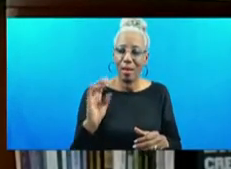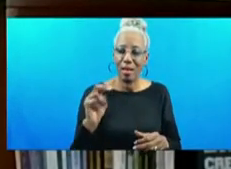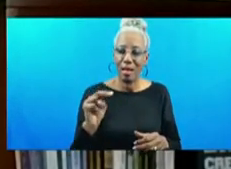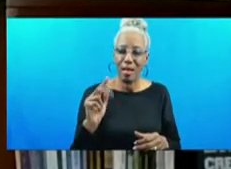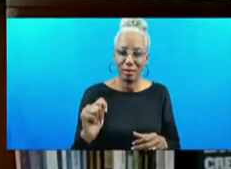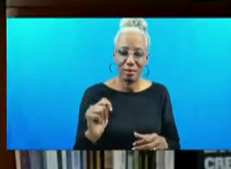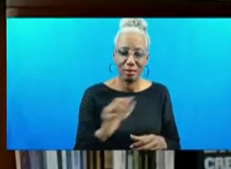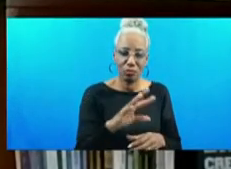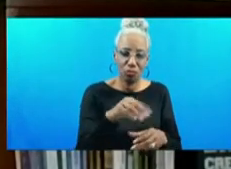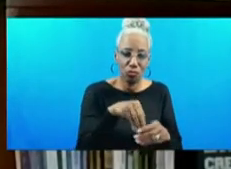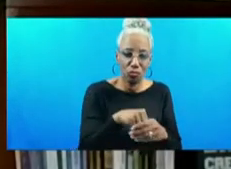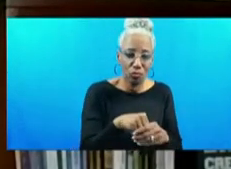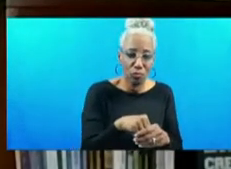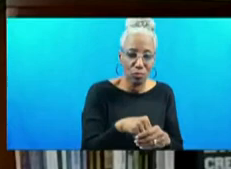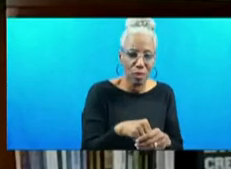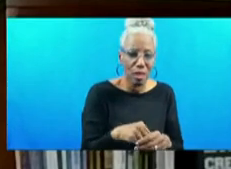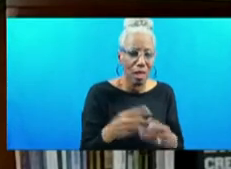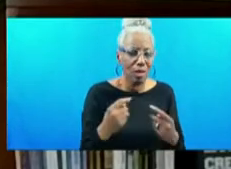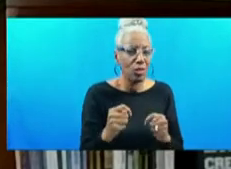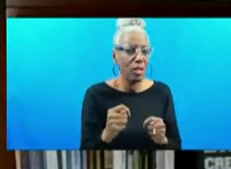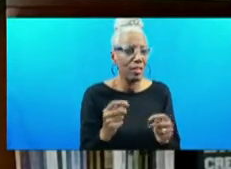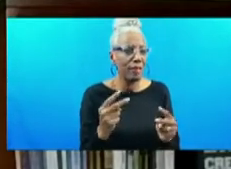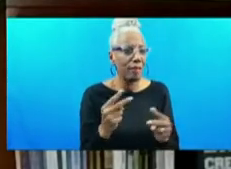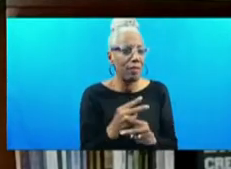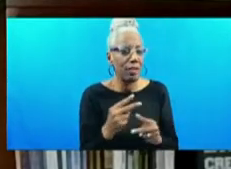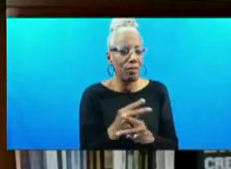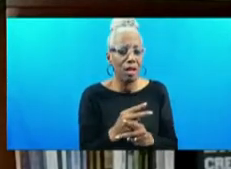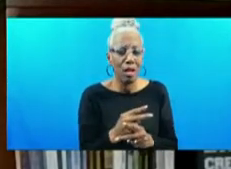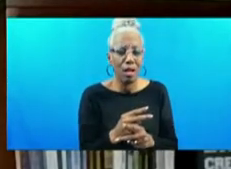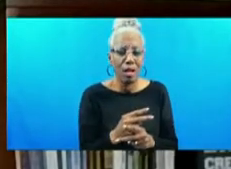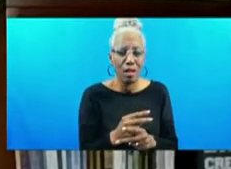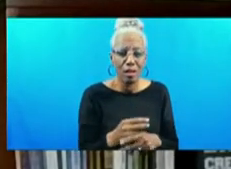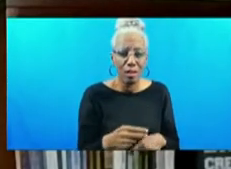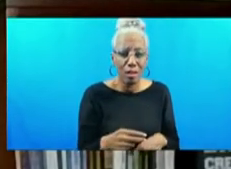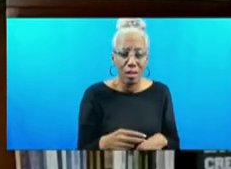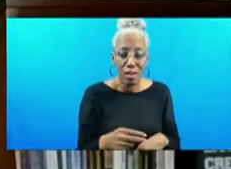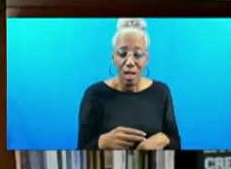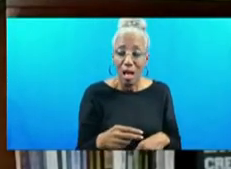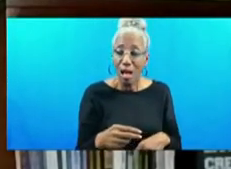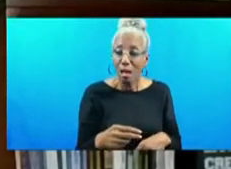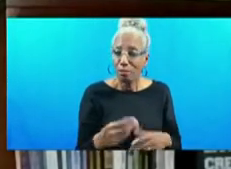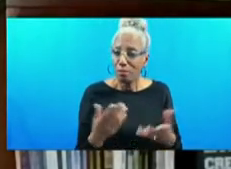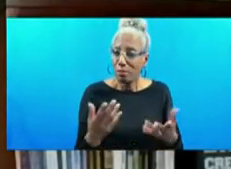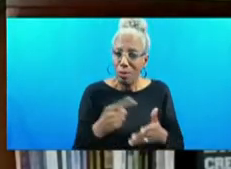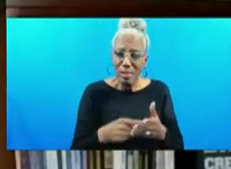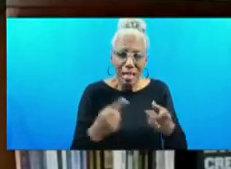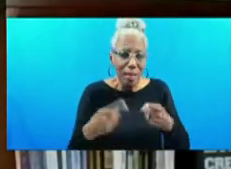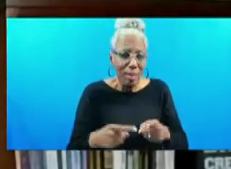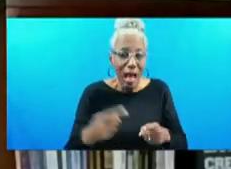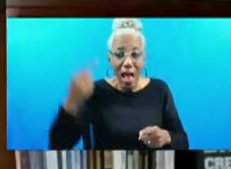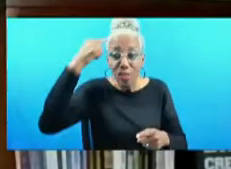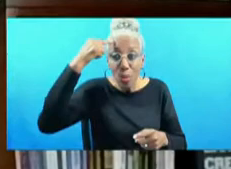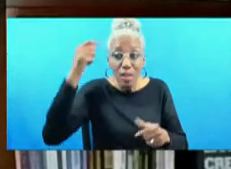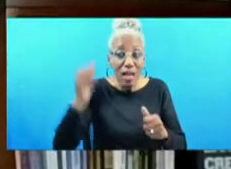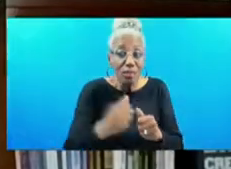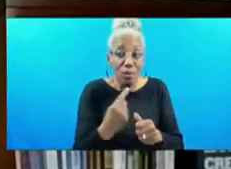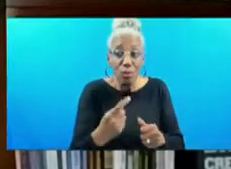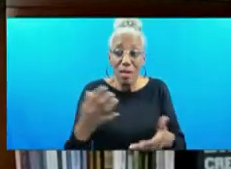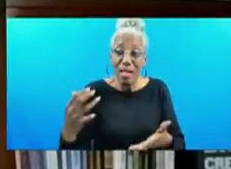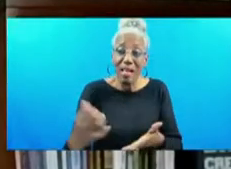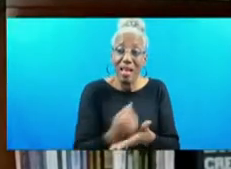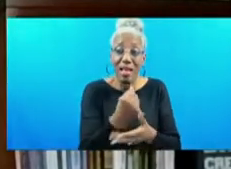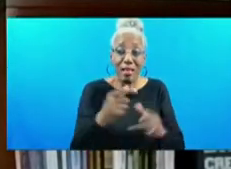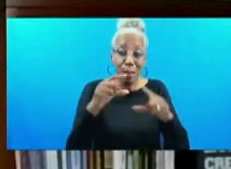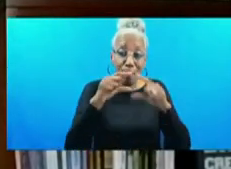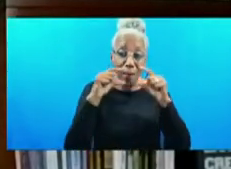I'm trying to figure out, well, everybody's getting masks and they're telling me yes. Well, you know, if we're not getting them, now I know parents are saying